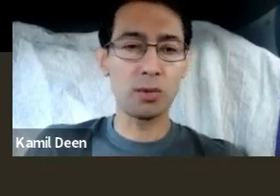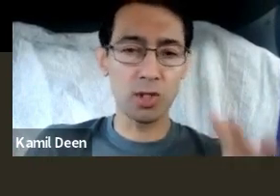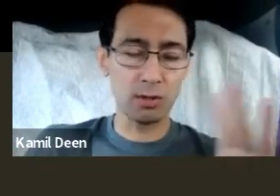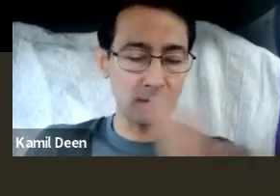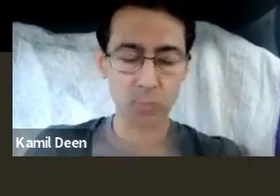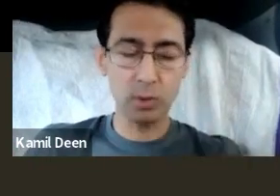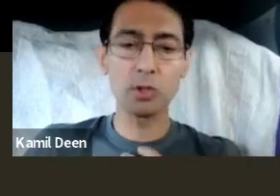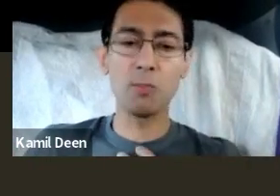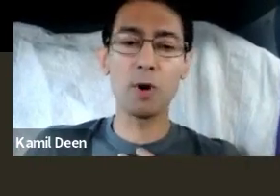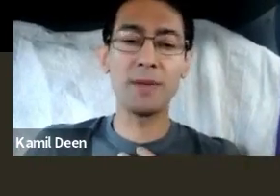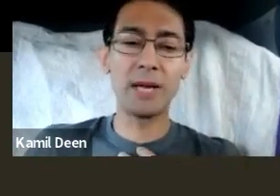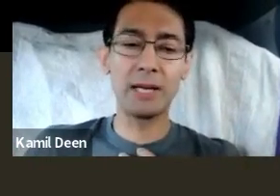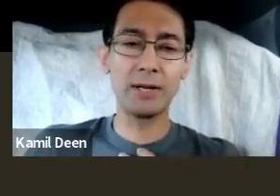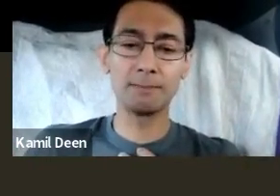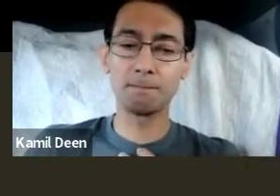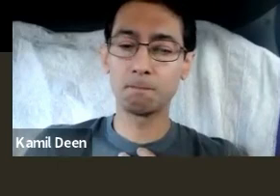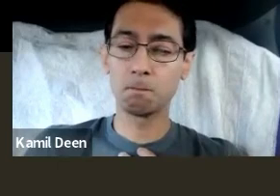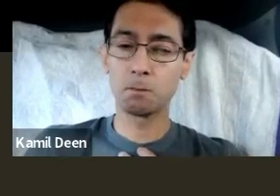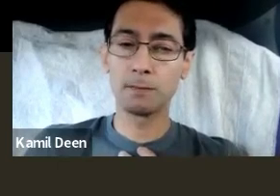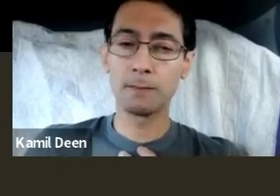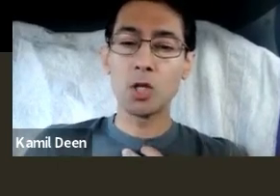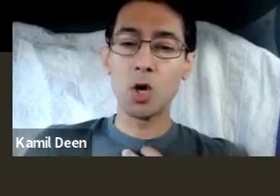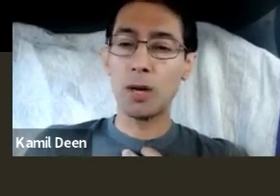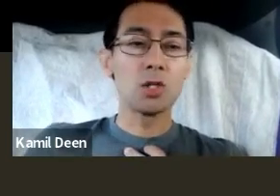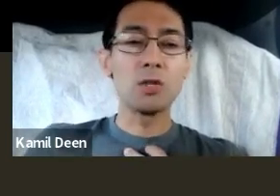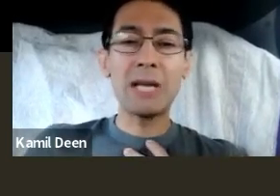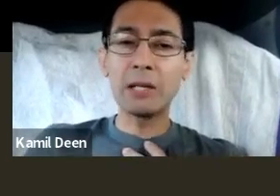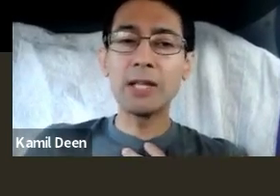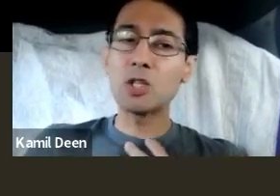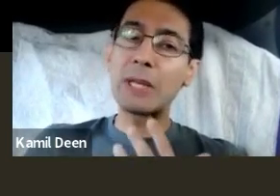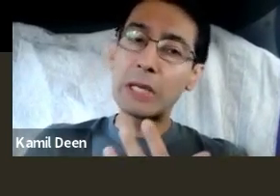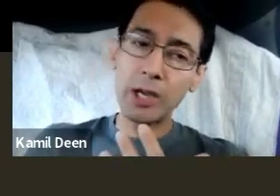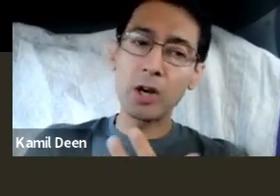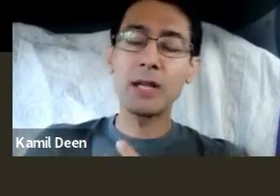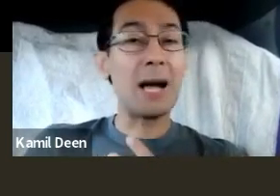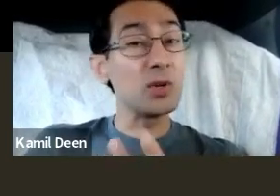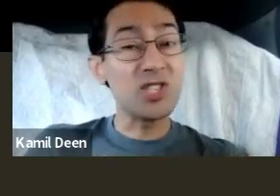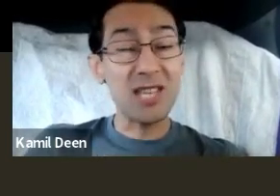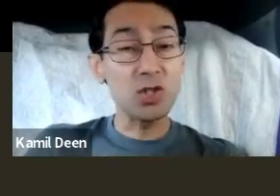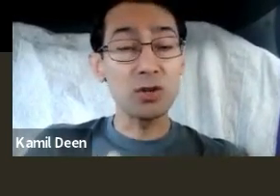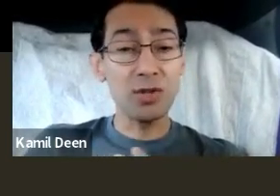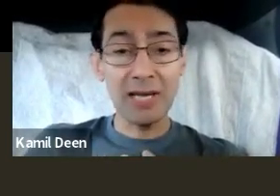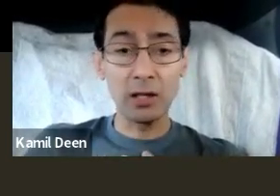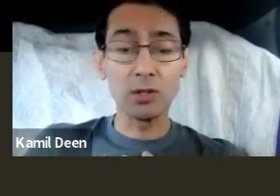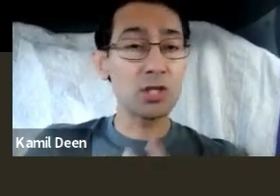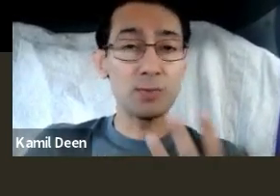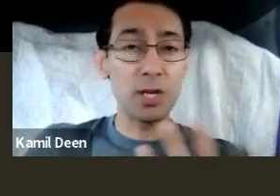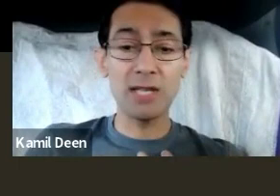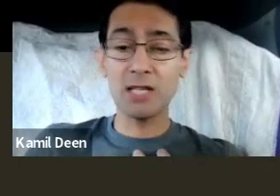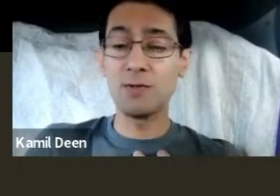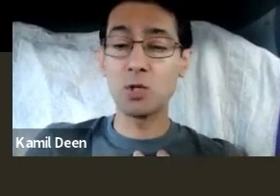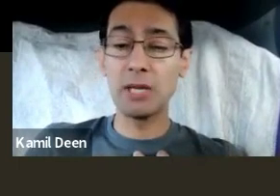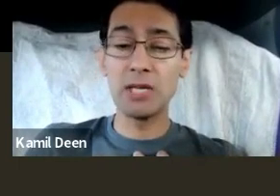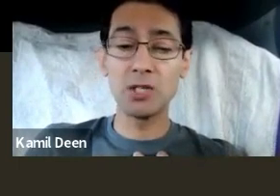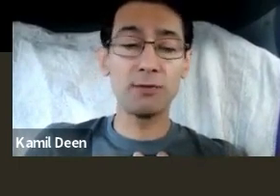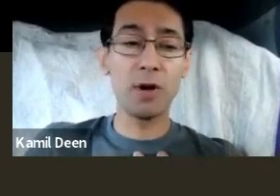you, we'll talk more about that later. So your title needs to be clear. I would center the title just because